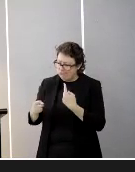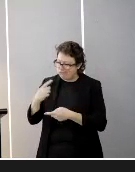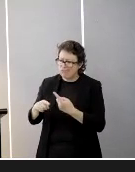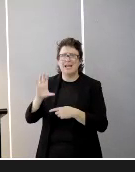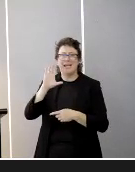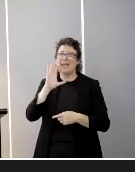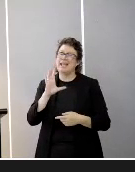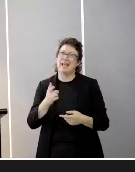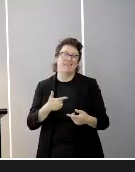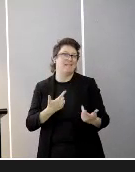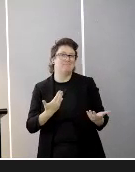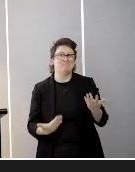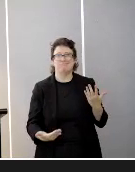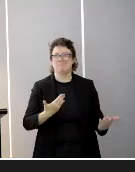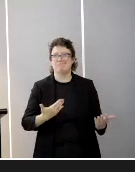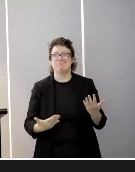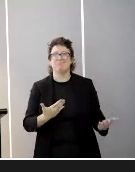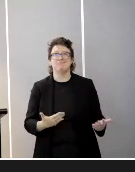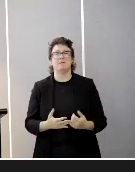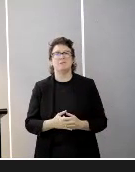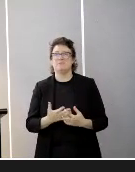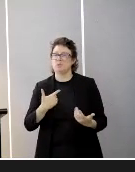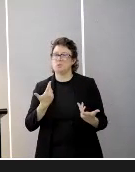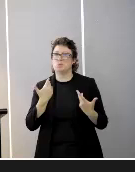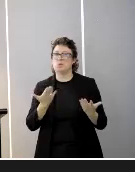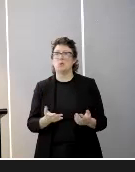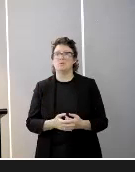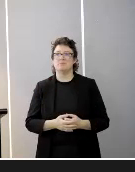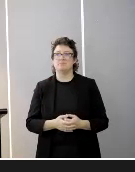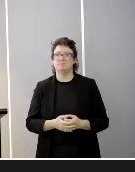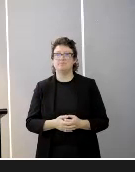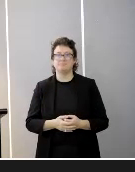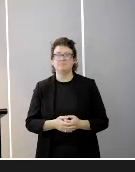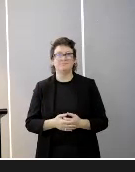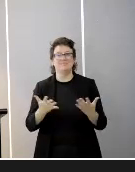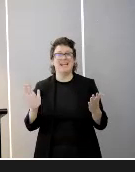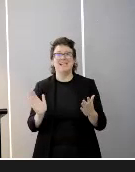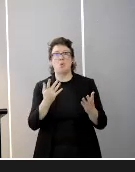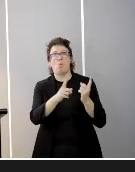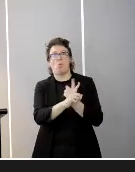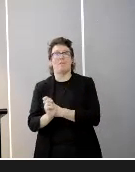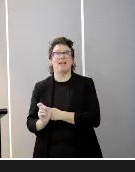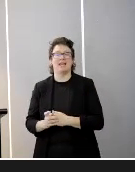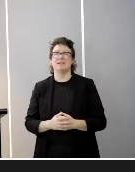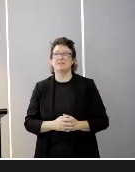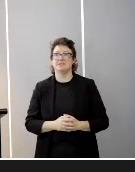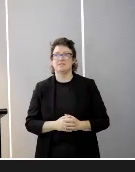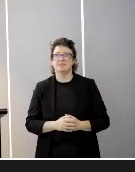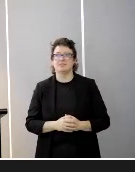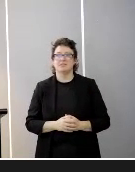aren't so sure about that. So yeah, not sure. Complicated. It's all complicated. Yeah.